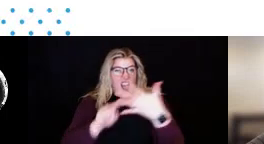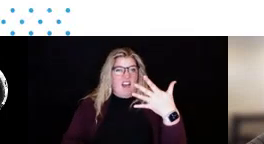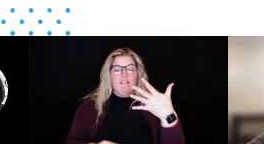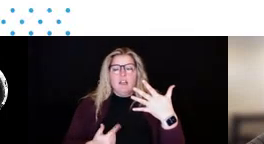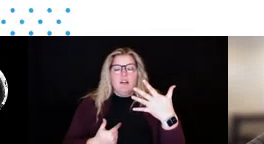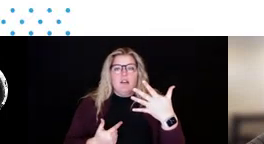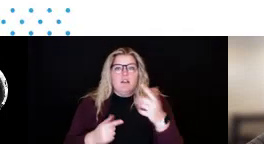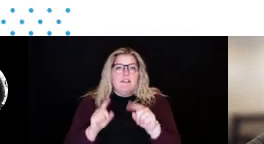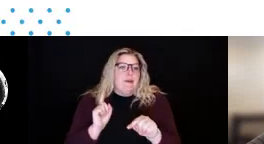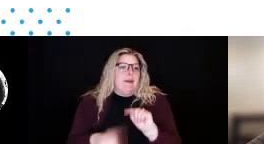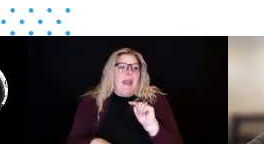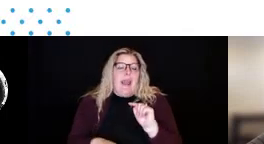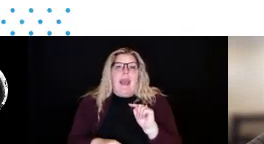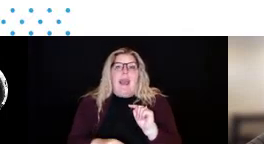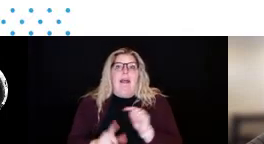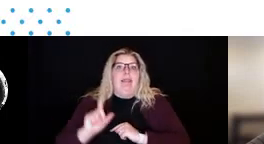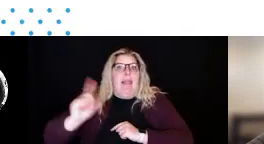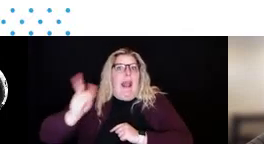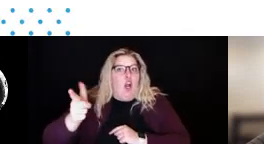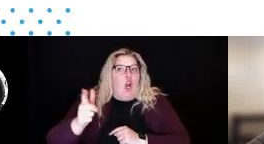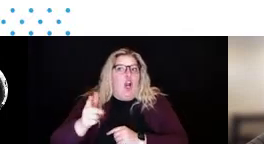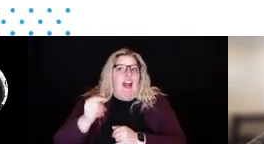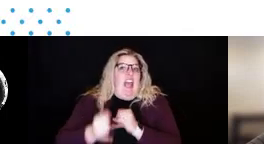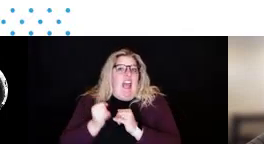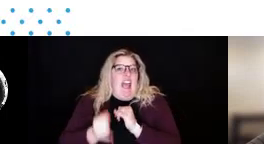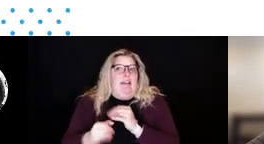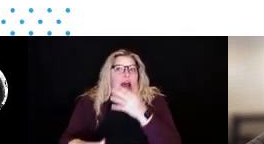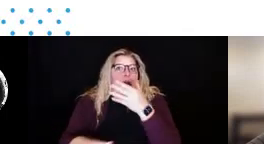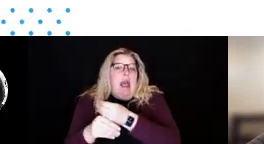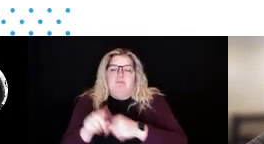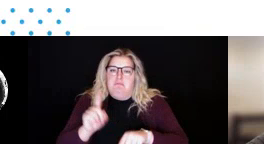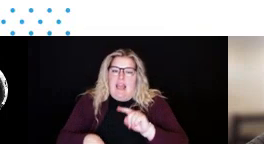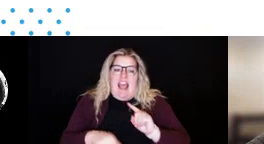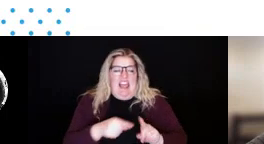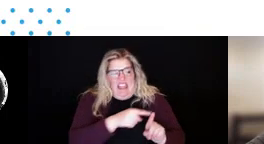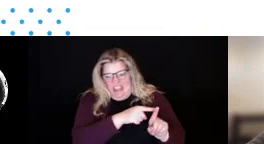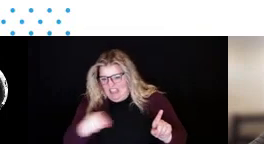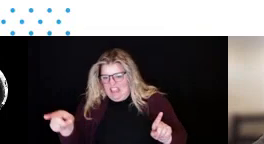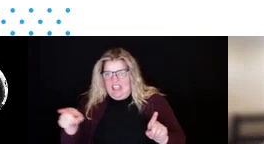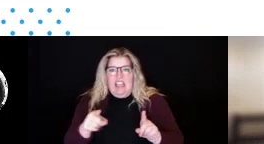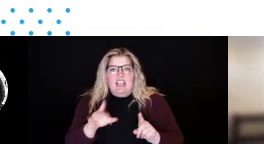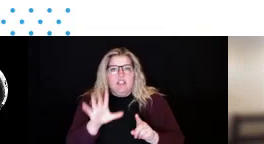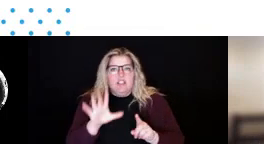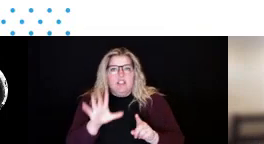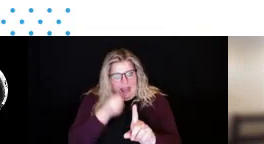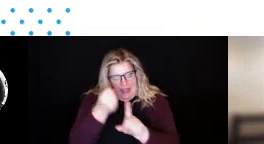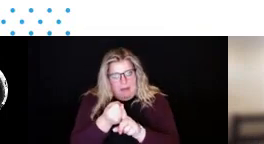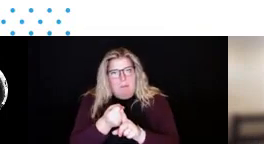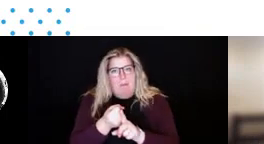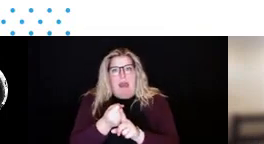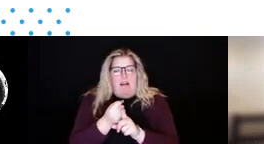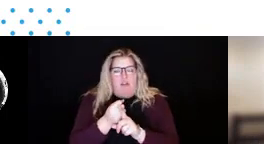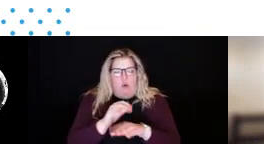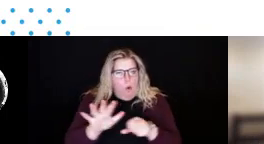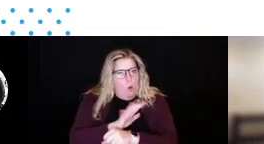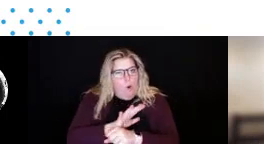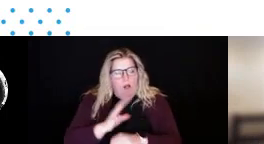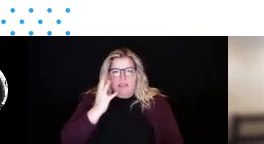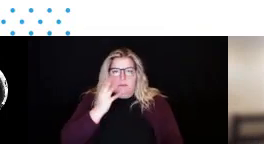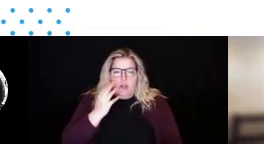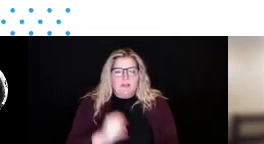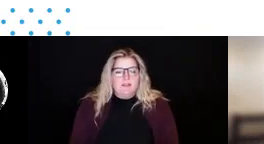be addressed with backend code. They impact the design that users see on the front end of the experience. To